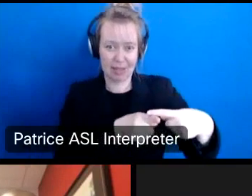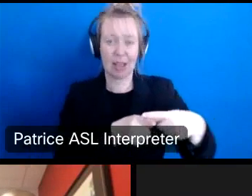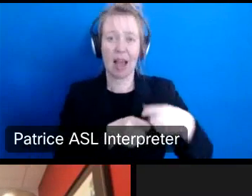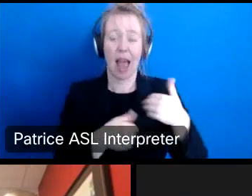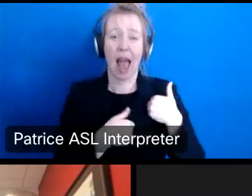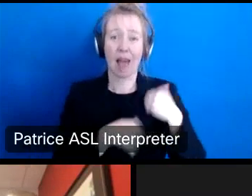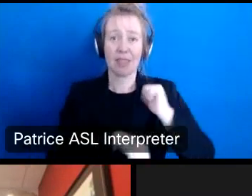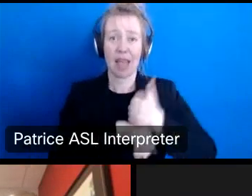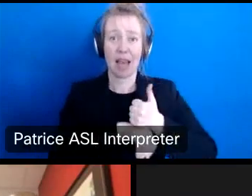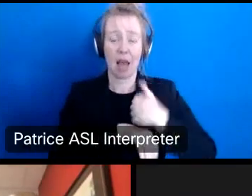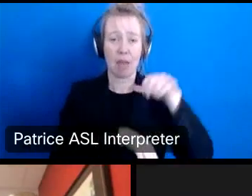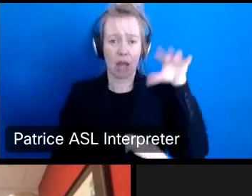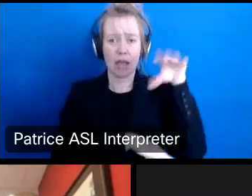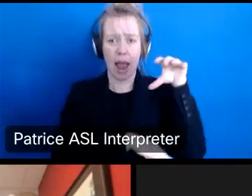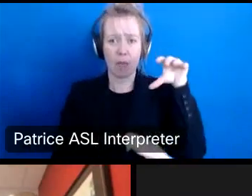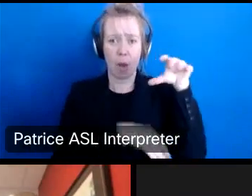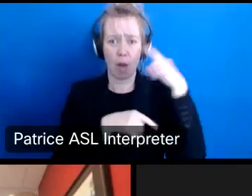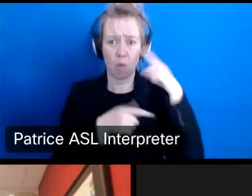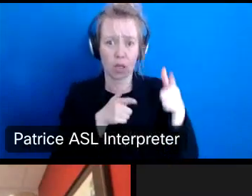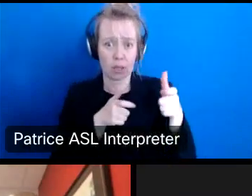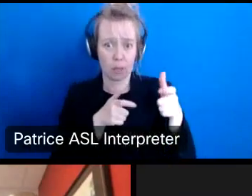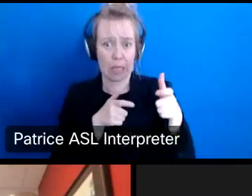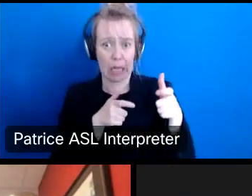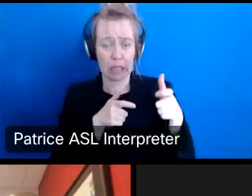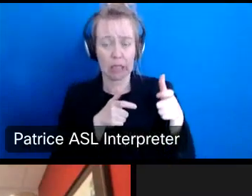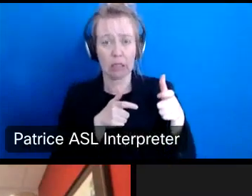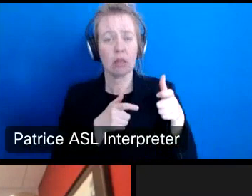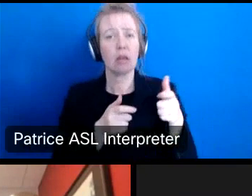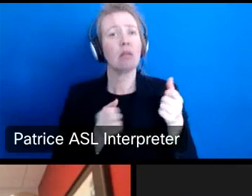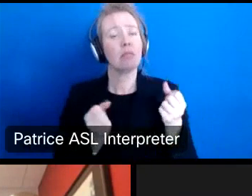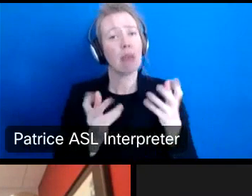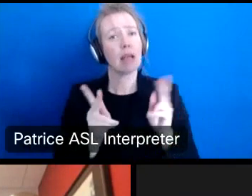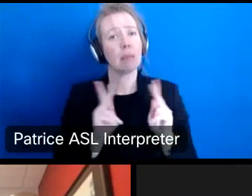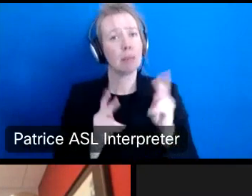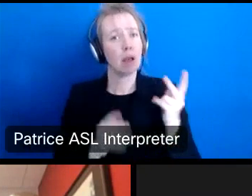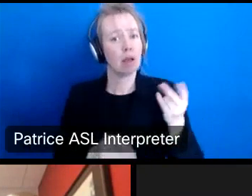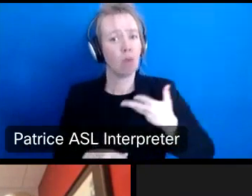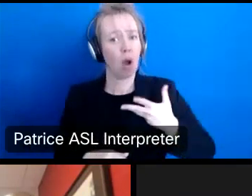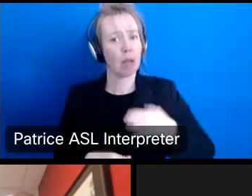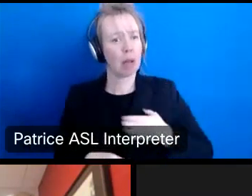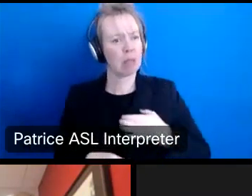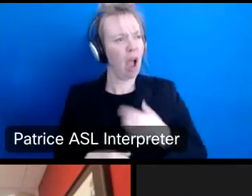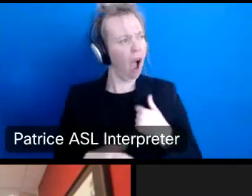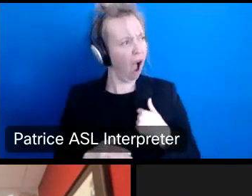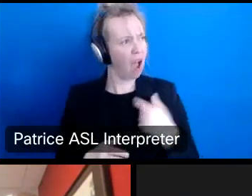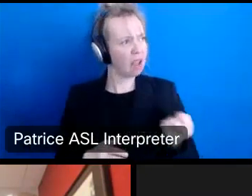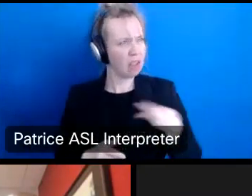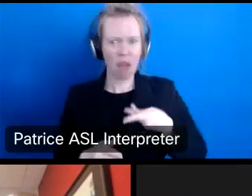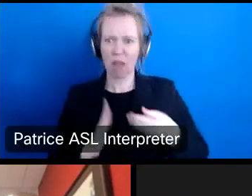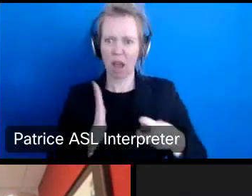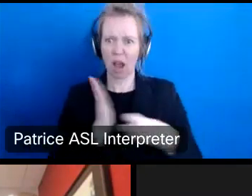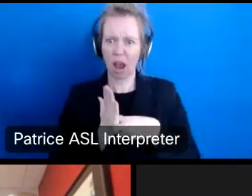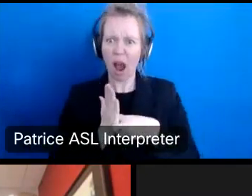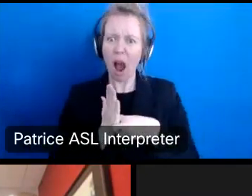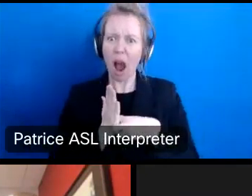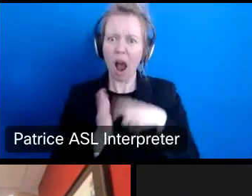camera there where a number of my constituents have been ticketed, where they literally, you have to